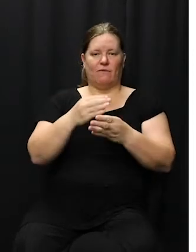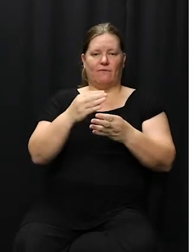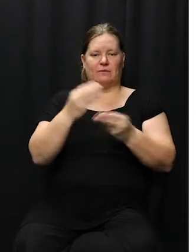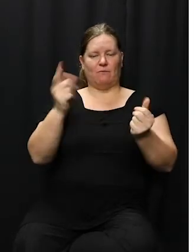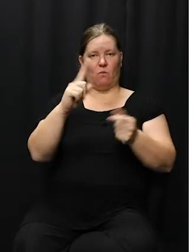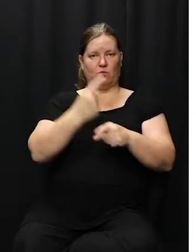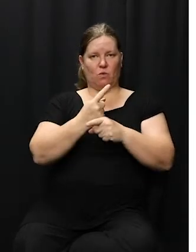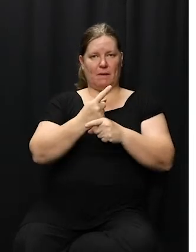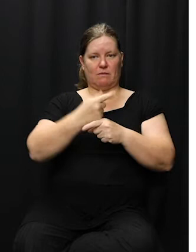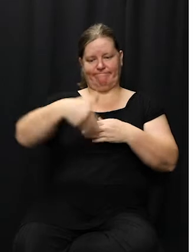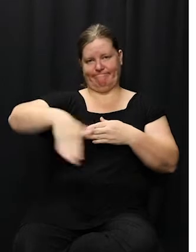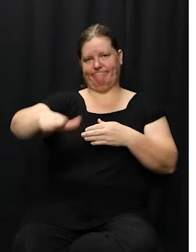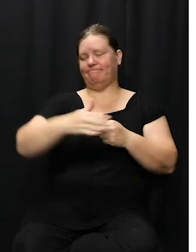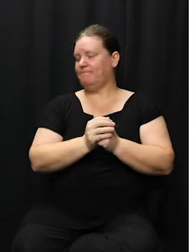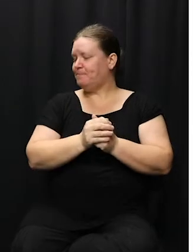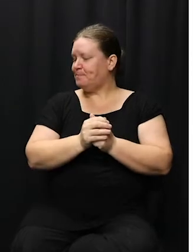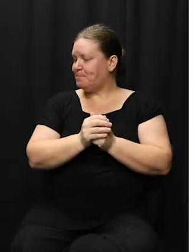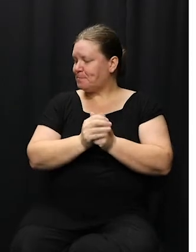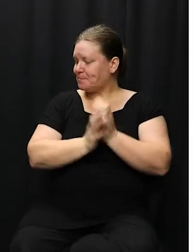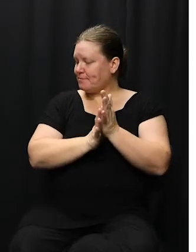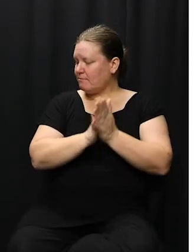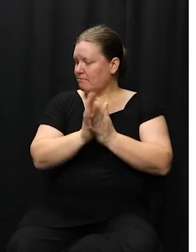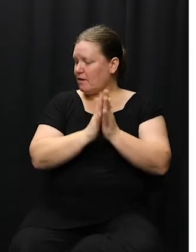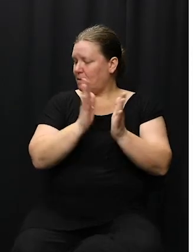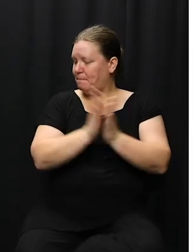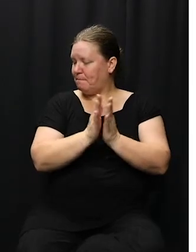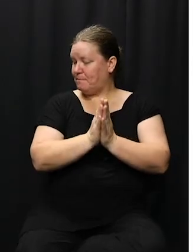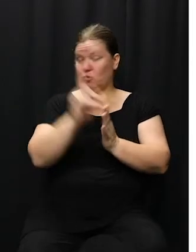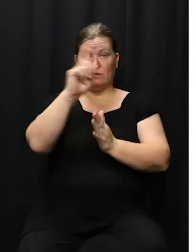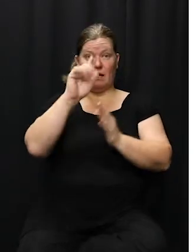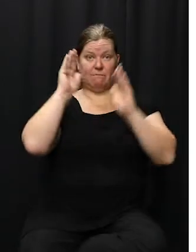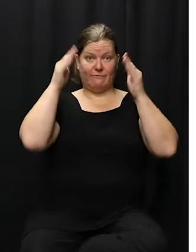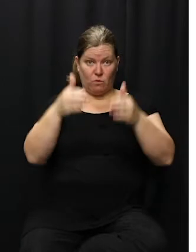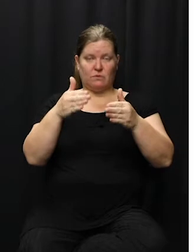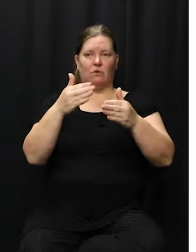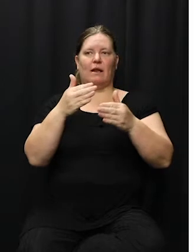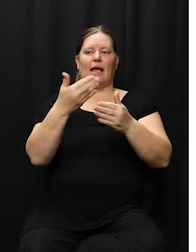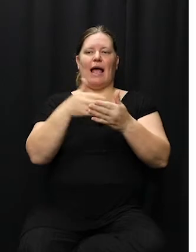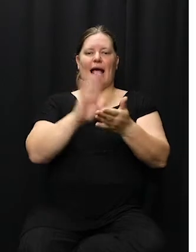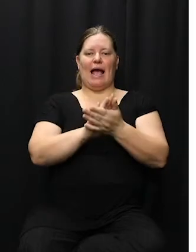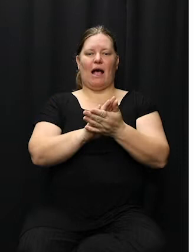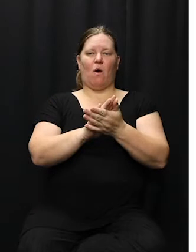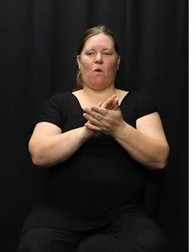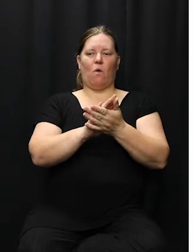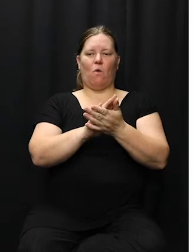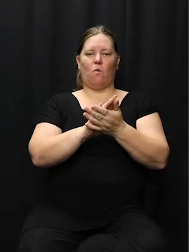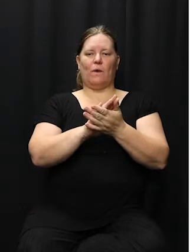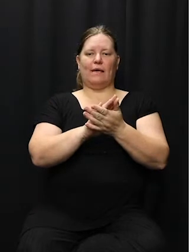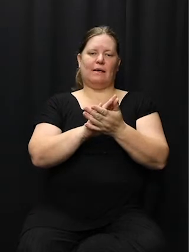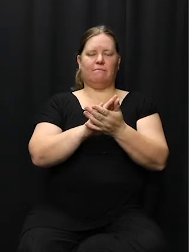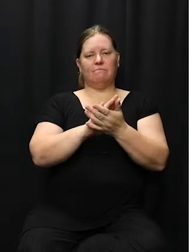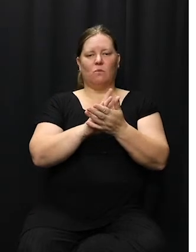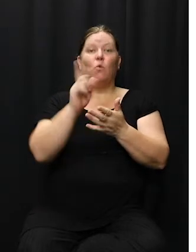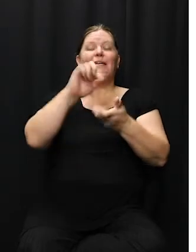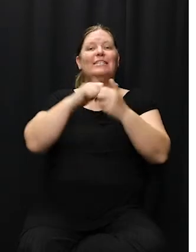good summary of some of what we're going to talk about today, and so probably worth looking at. So today we're